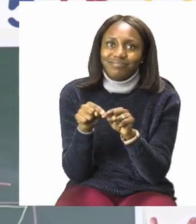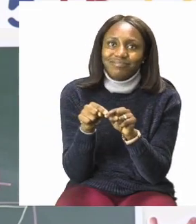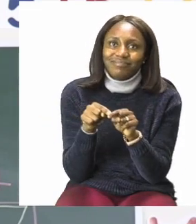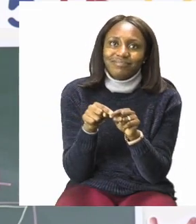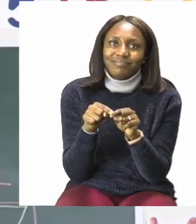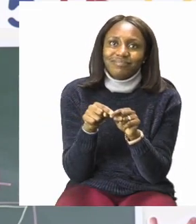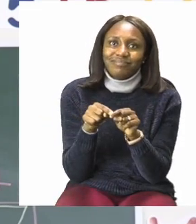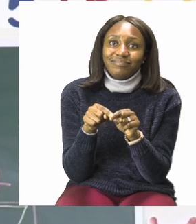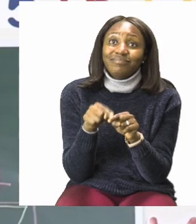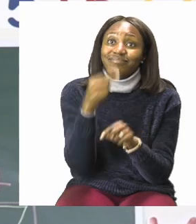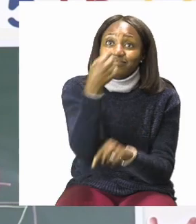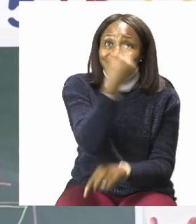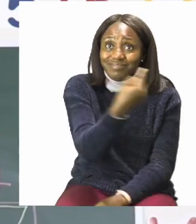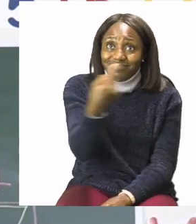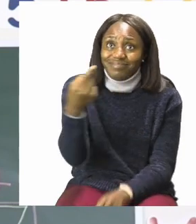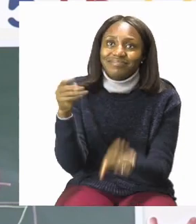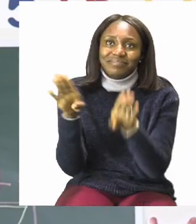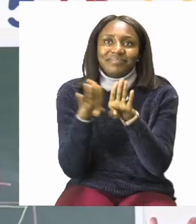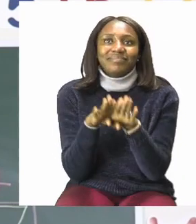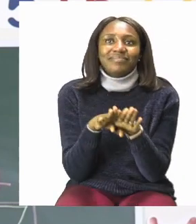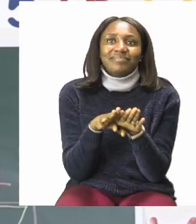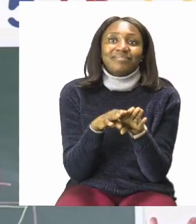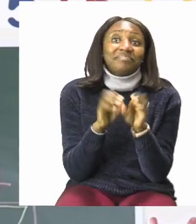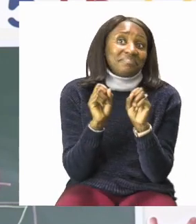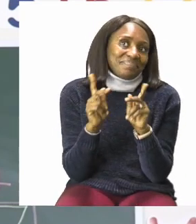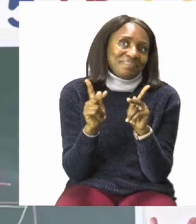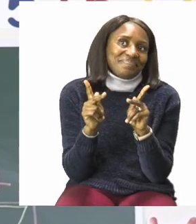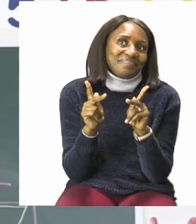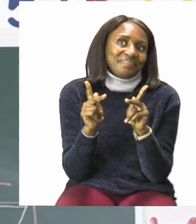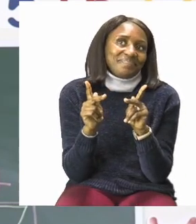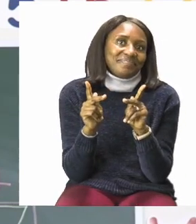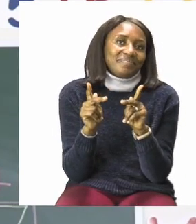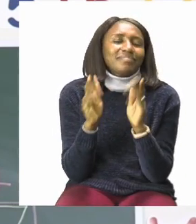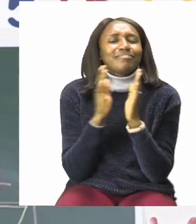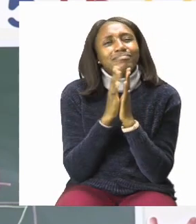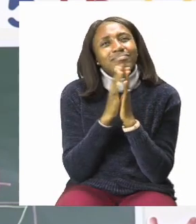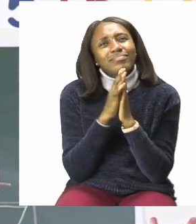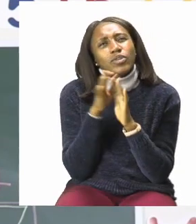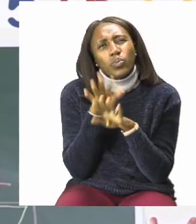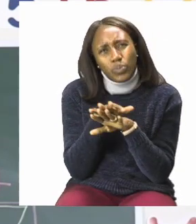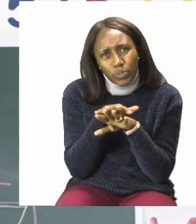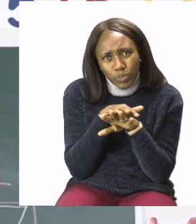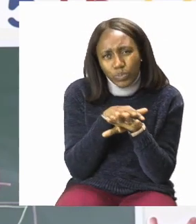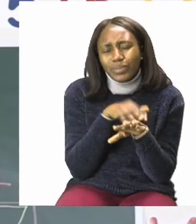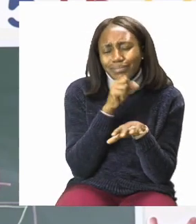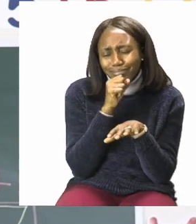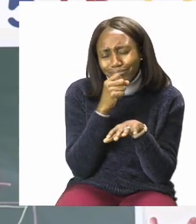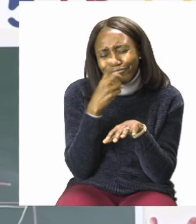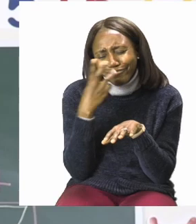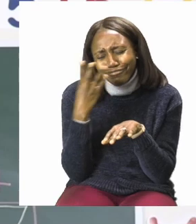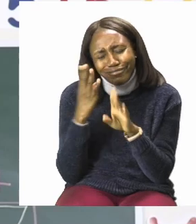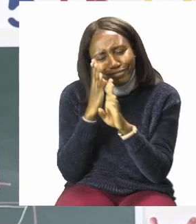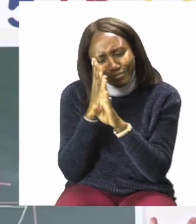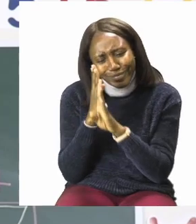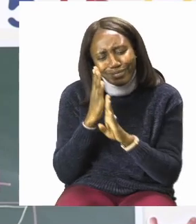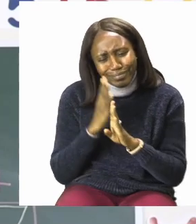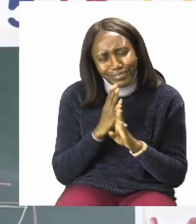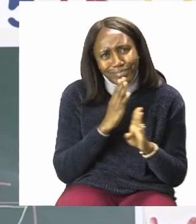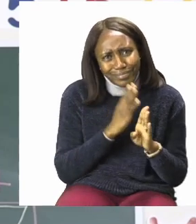one I'm going to leave blank just for you to do. Take your time with the division and make sure that you use